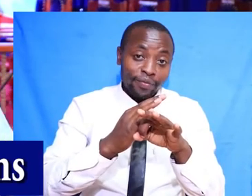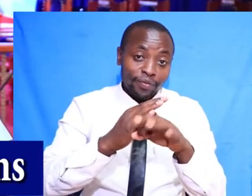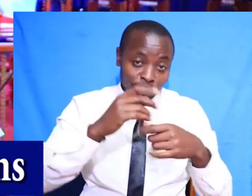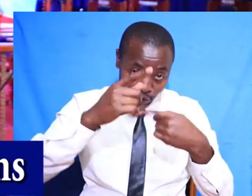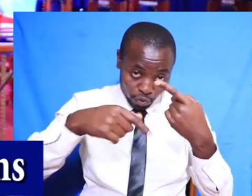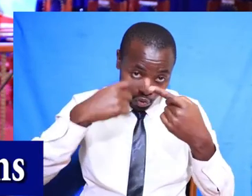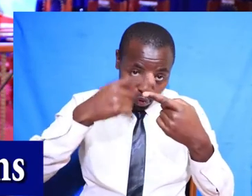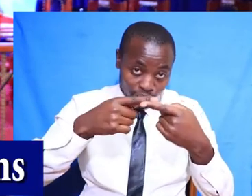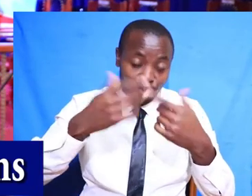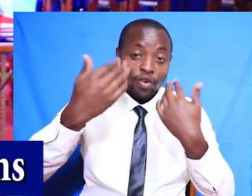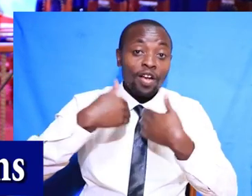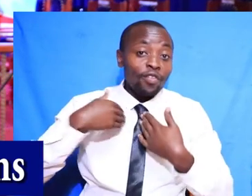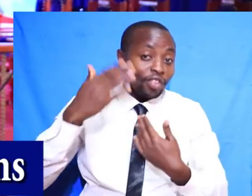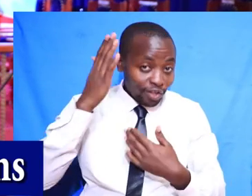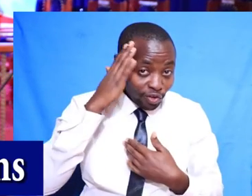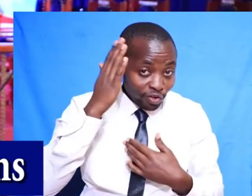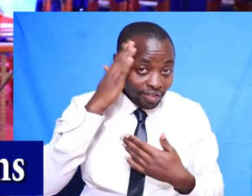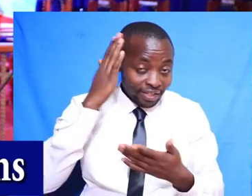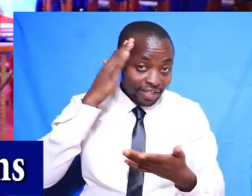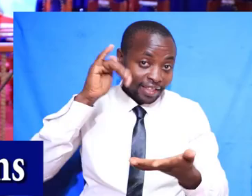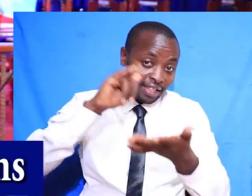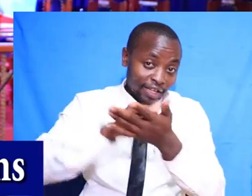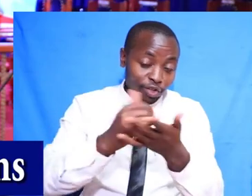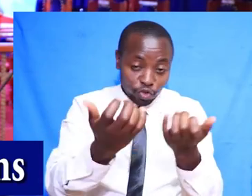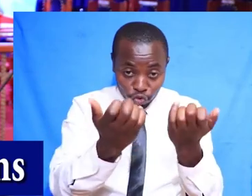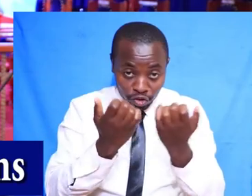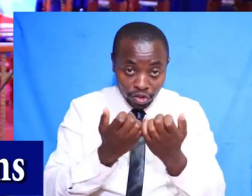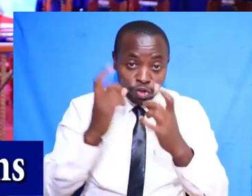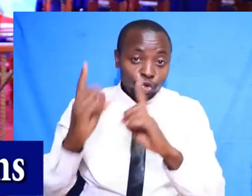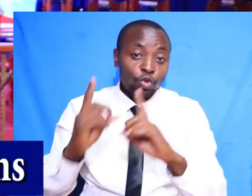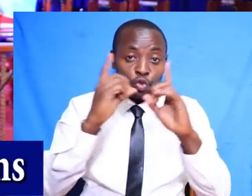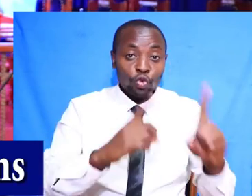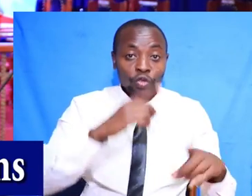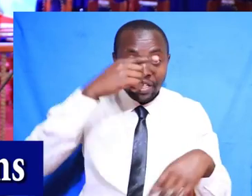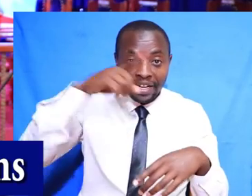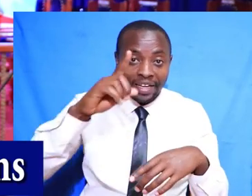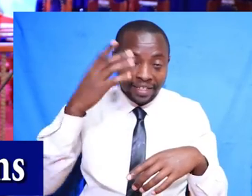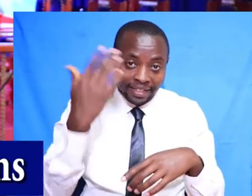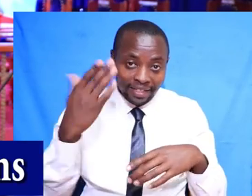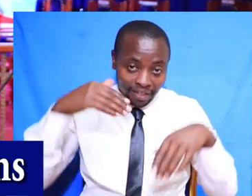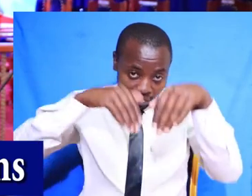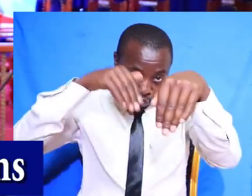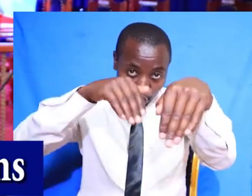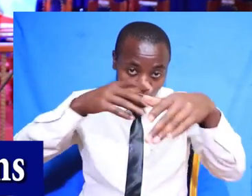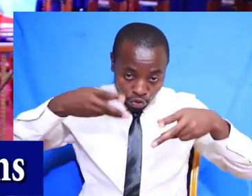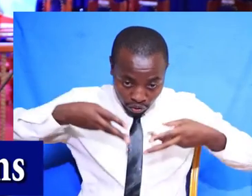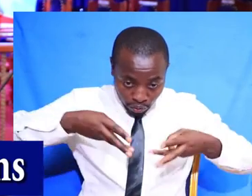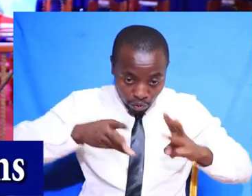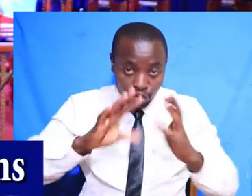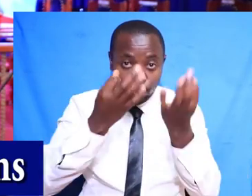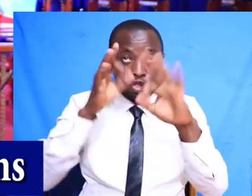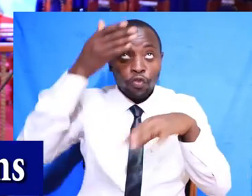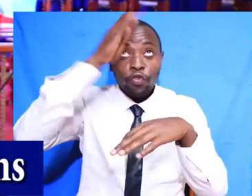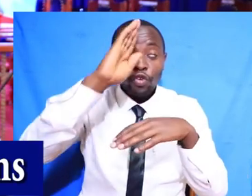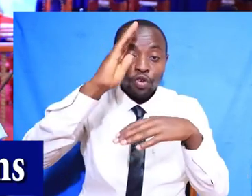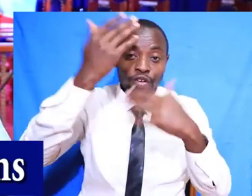When you have the knowledge that you need to do the right thing and follow the ways of God,